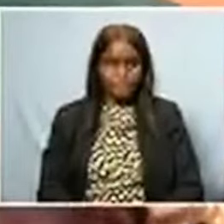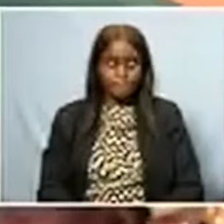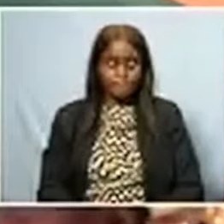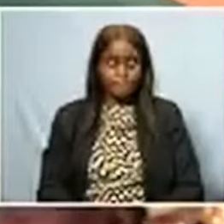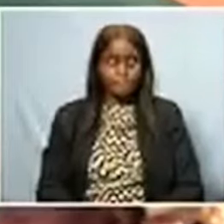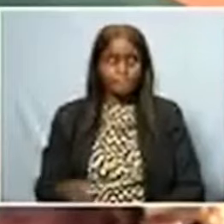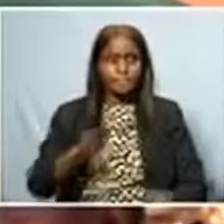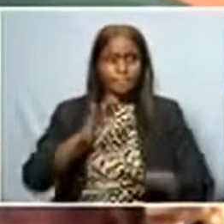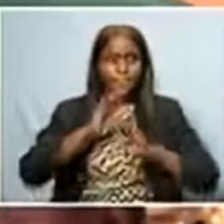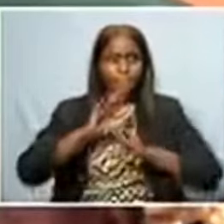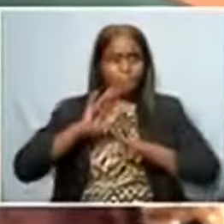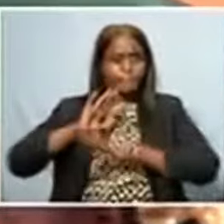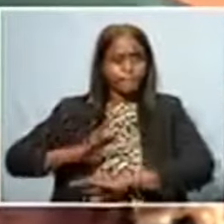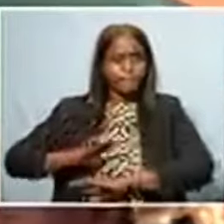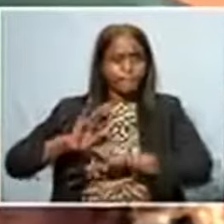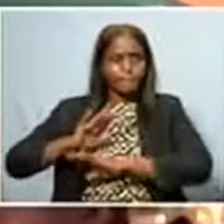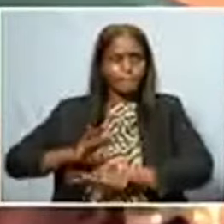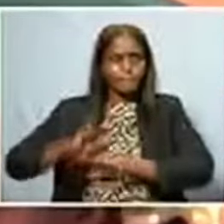Order.